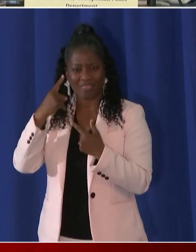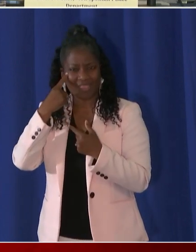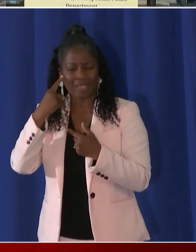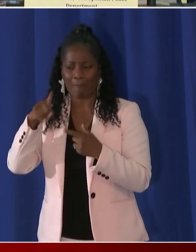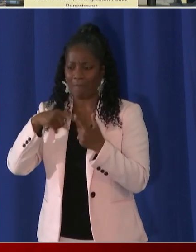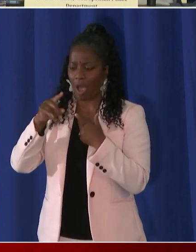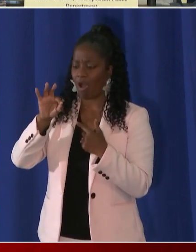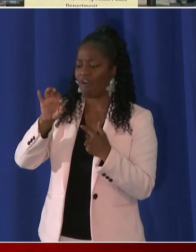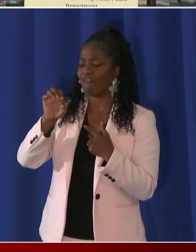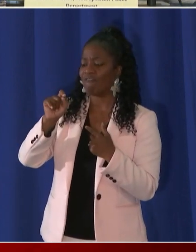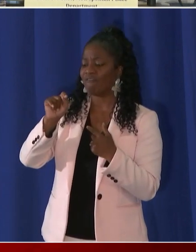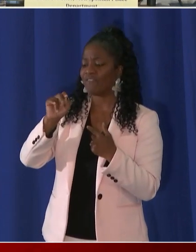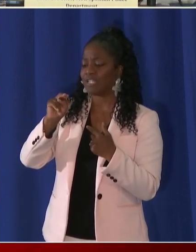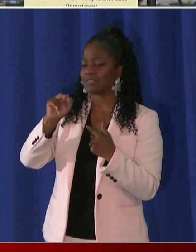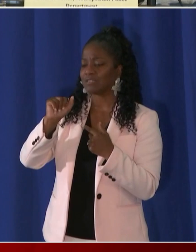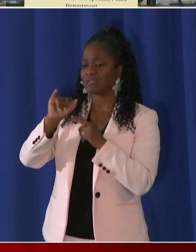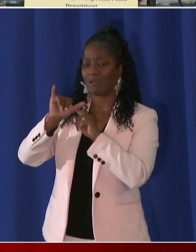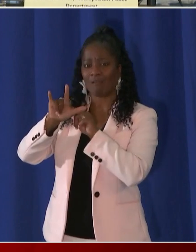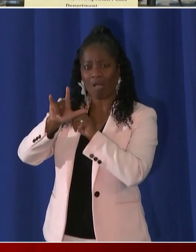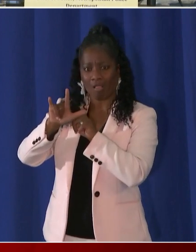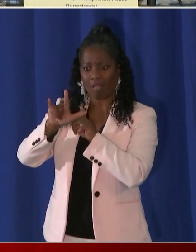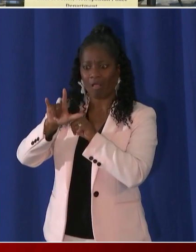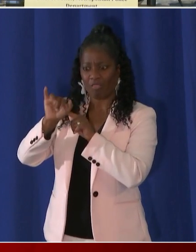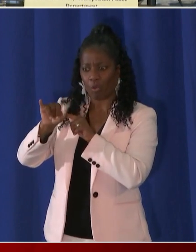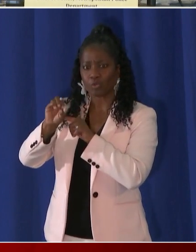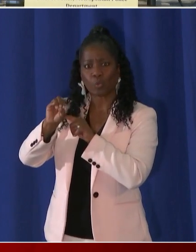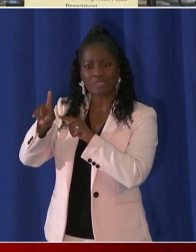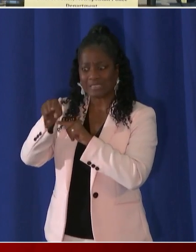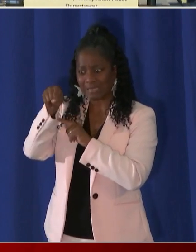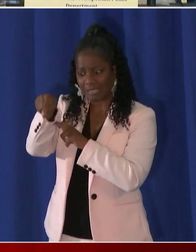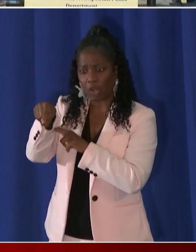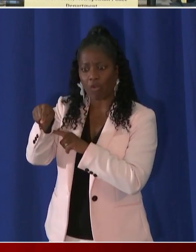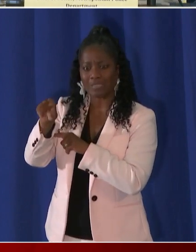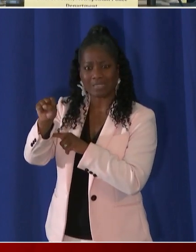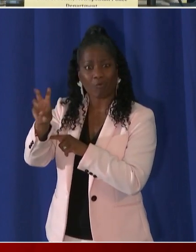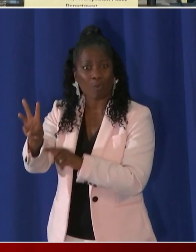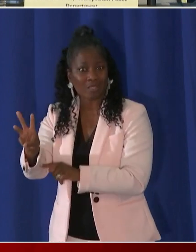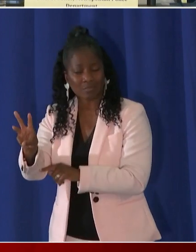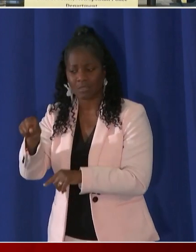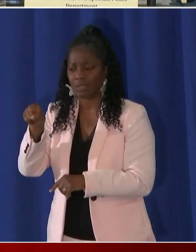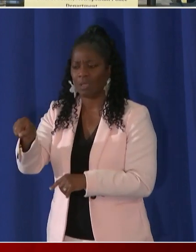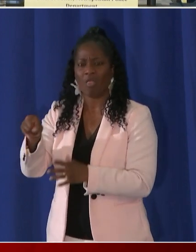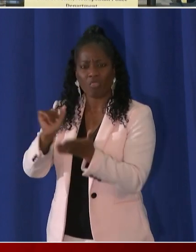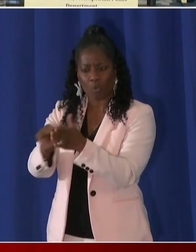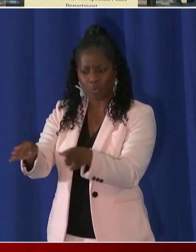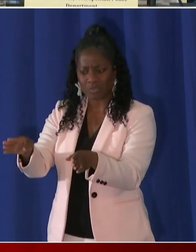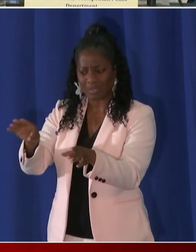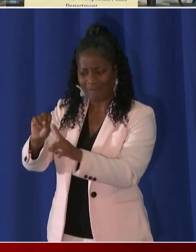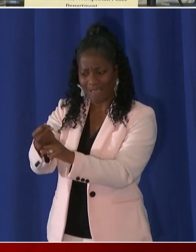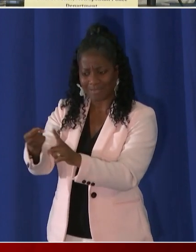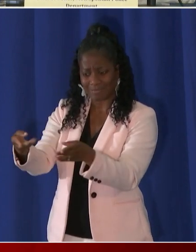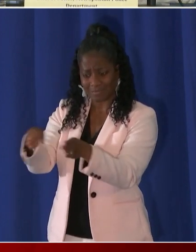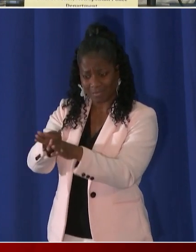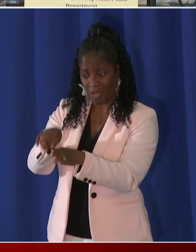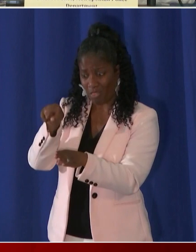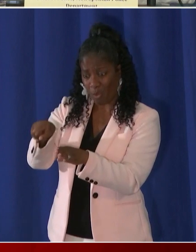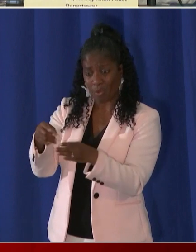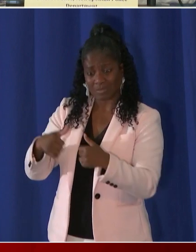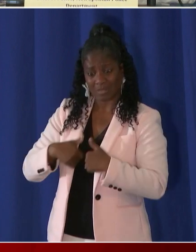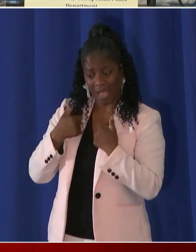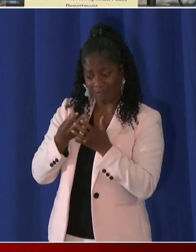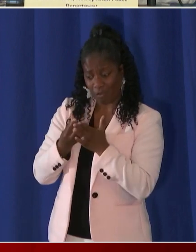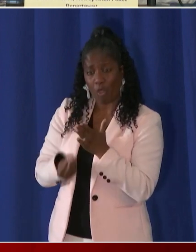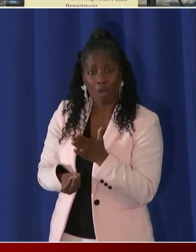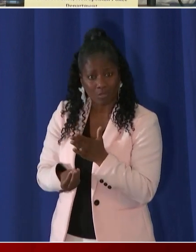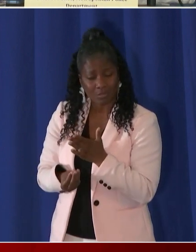fentanyl overdoses that we had down in the Southwest. That case closed, those cases closed, those lives that were lost as a result of